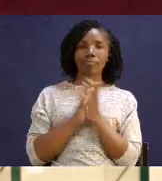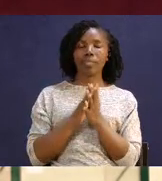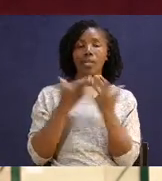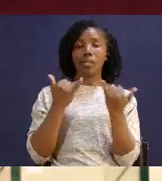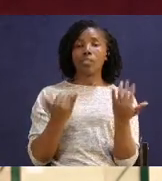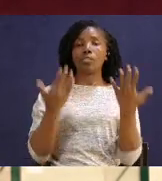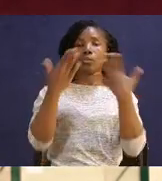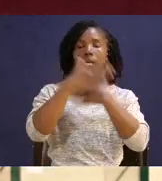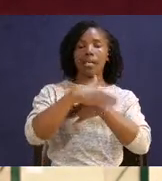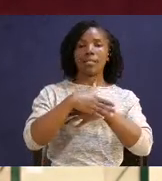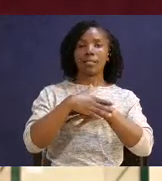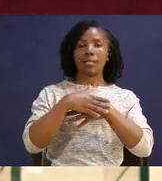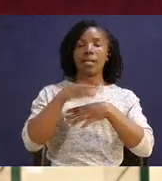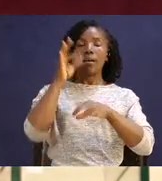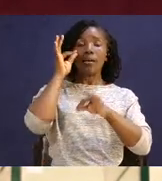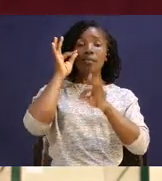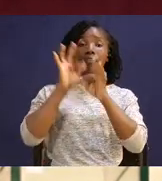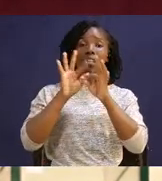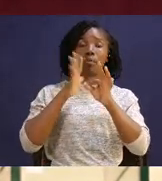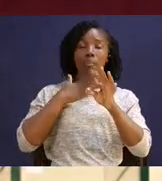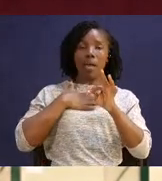Tonight I stretch out my faith.